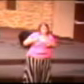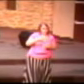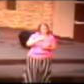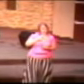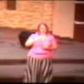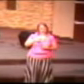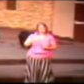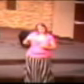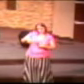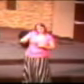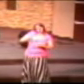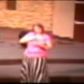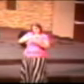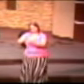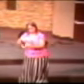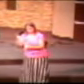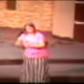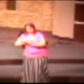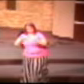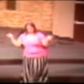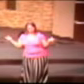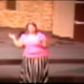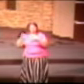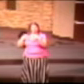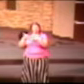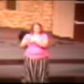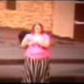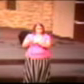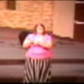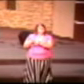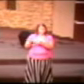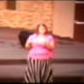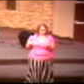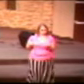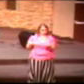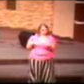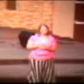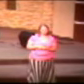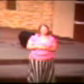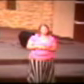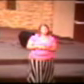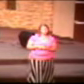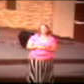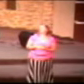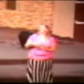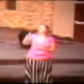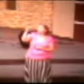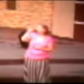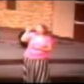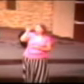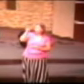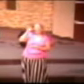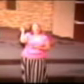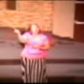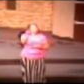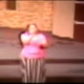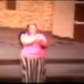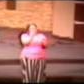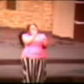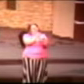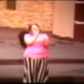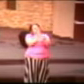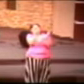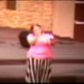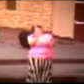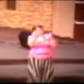belonged to something greater than themselves. God has always worked and desires